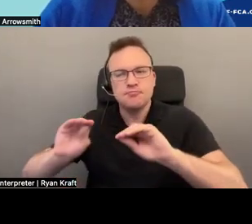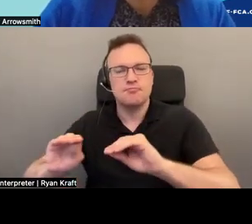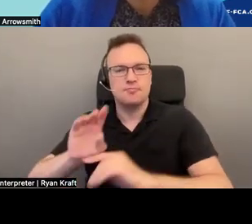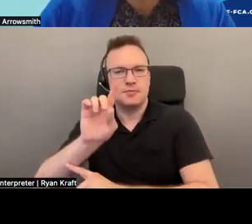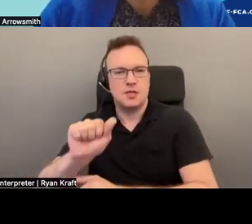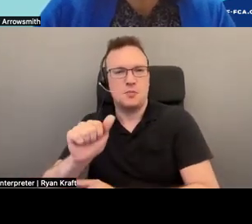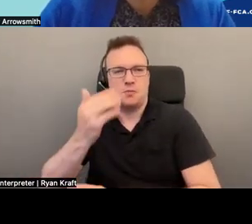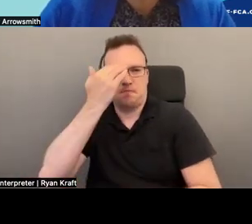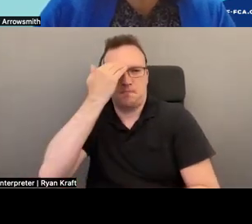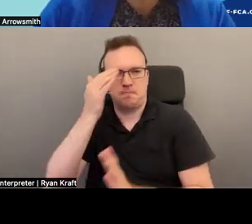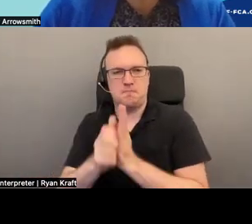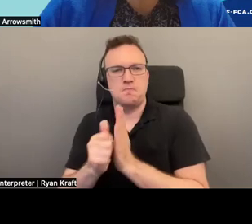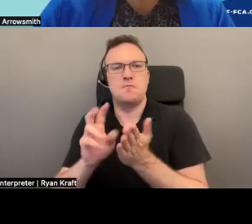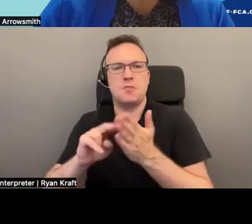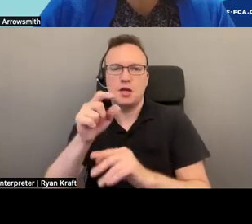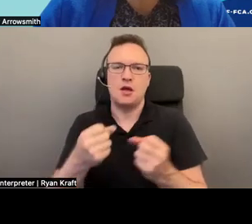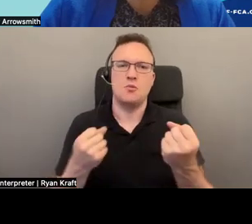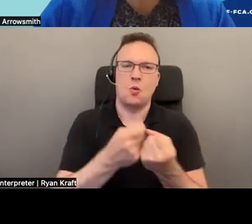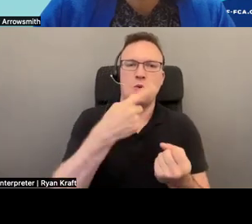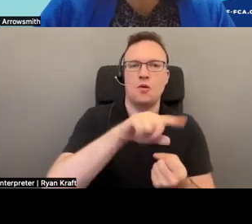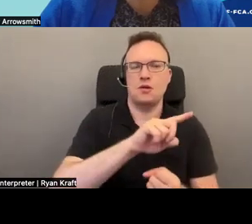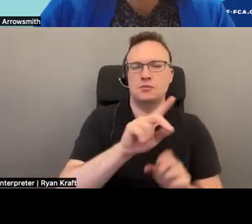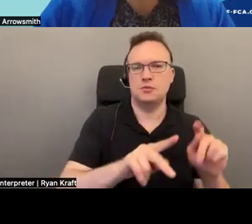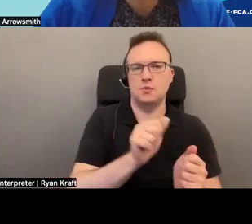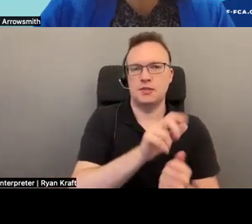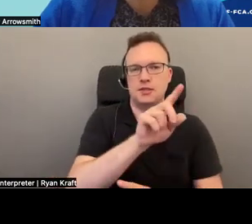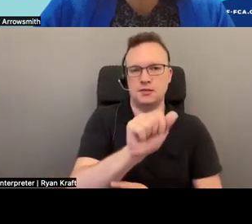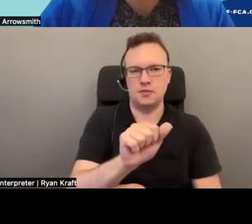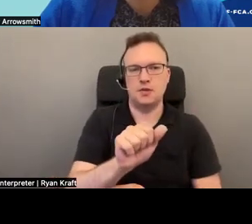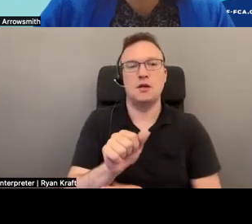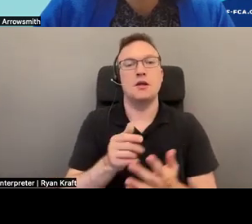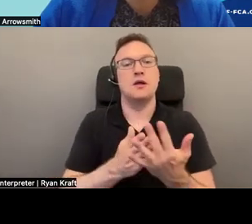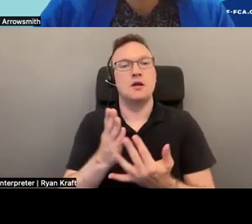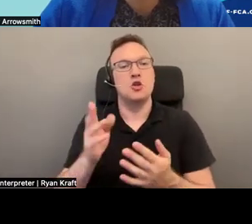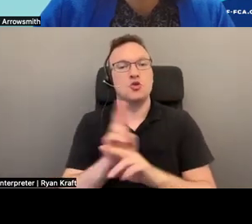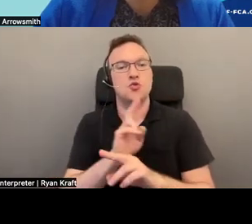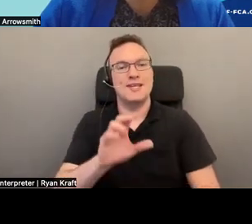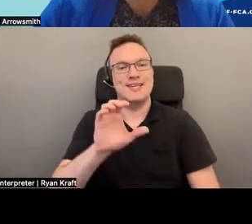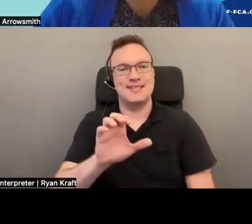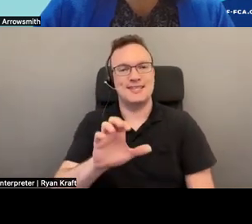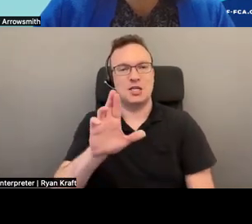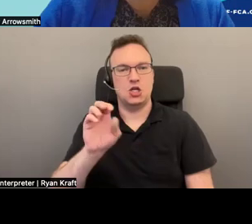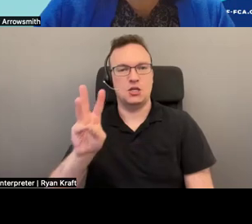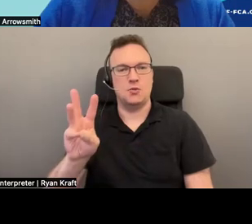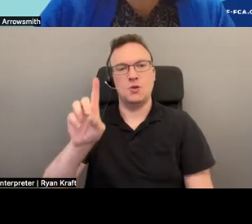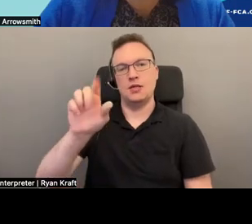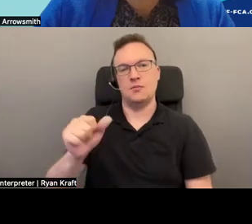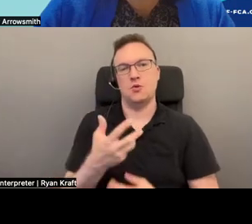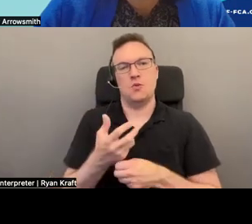disability confidence through the CCRW Disability Confidence Toolkit.